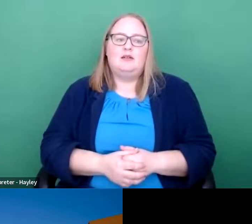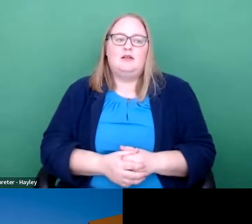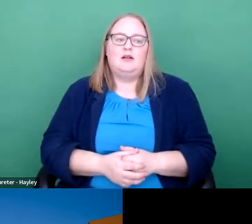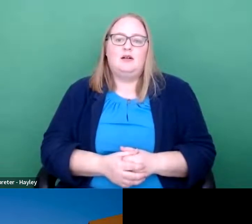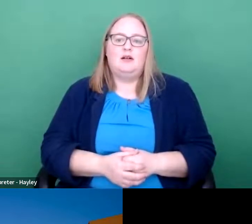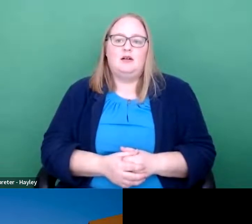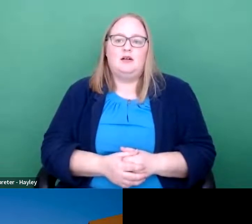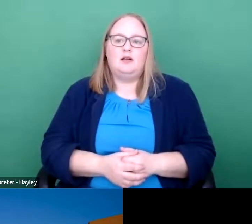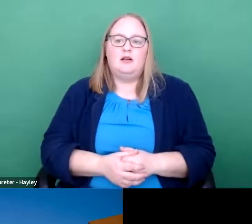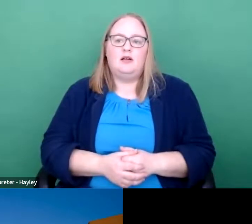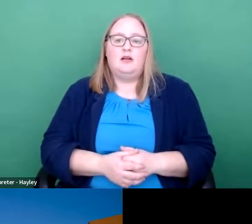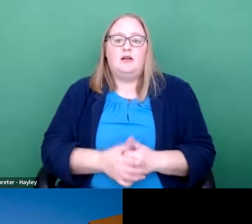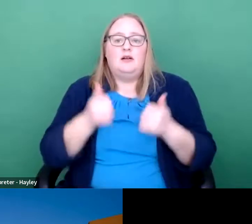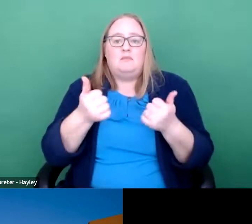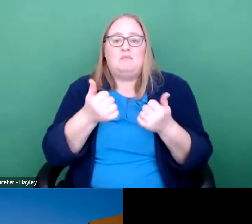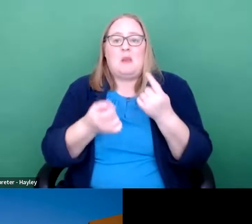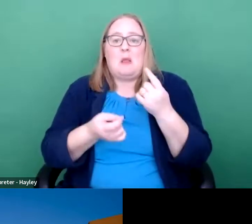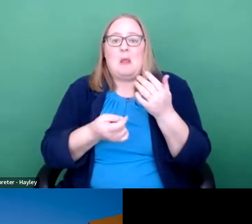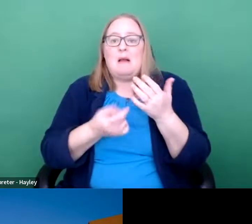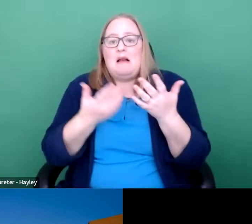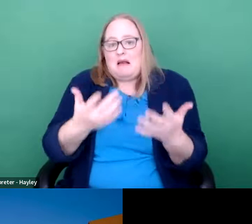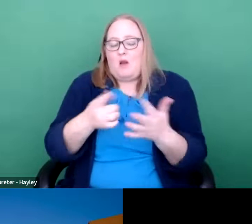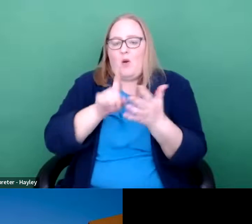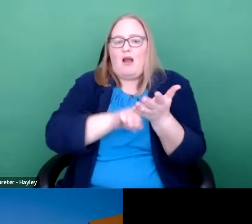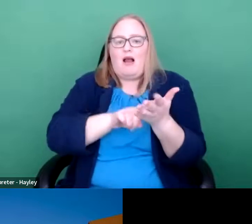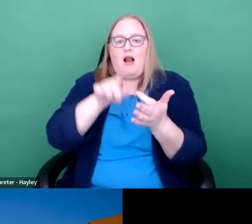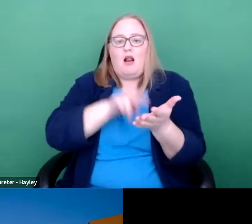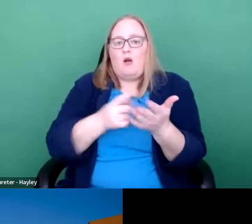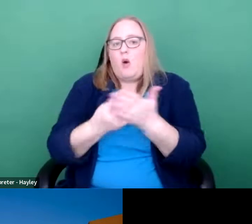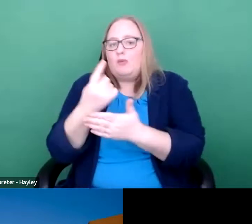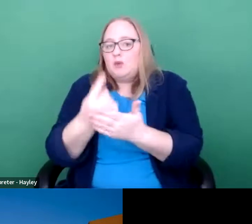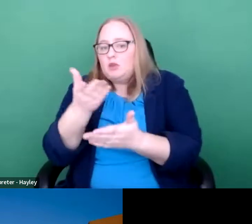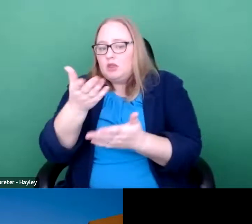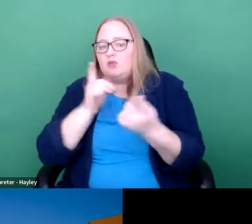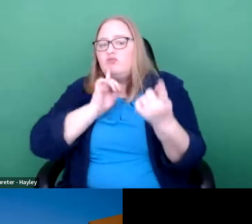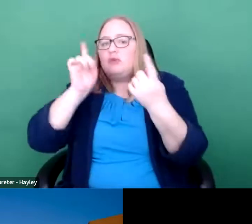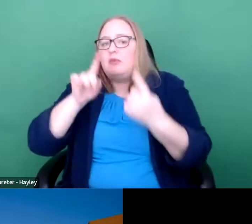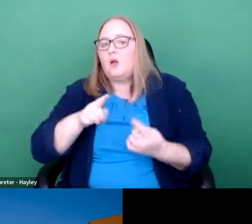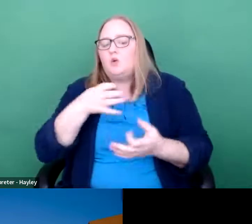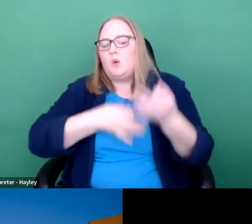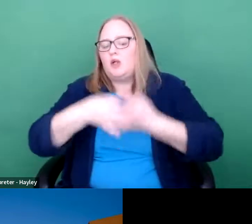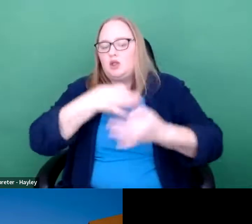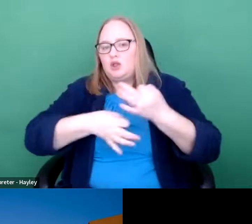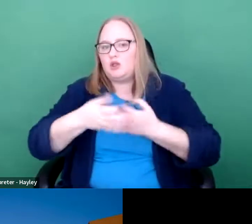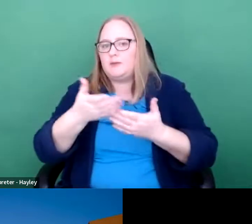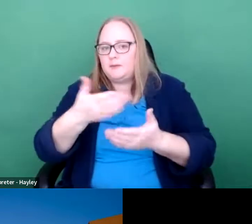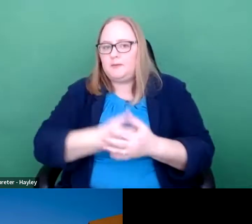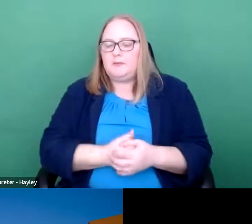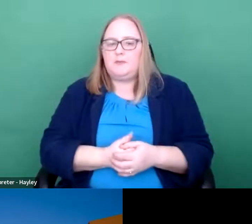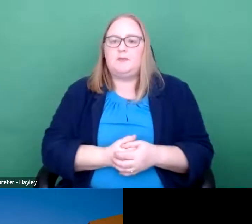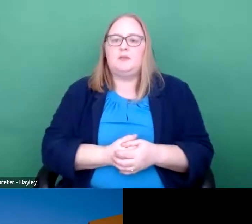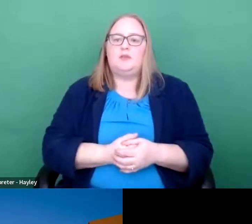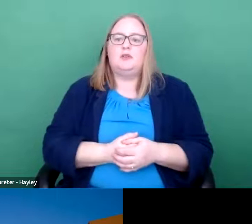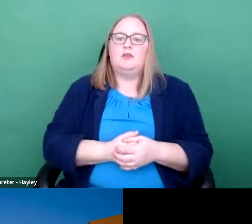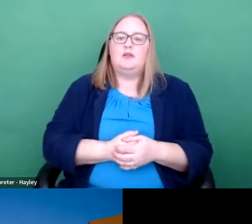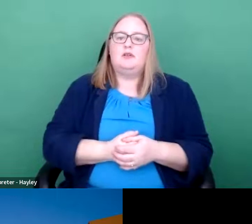Maybe give you the opportunity to respond to some of the questions and comments that were raised, and then we can open the floor for questions here.